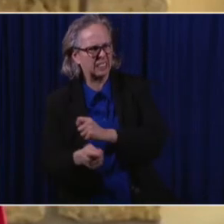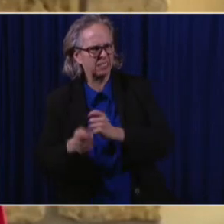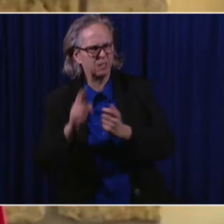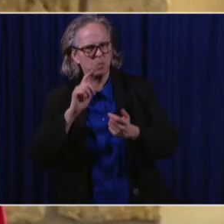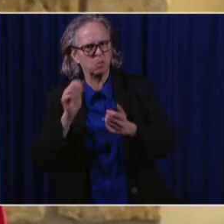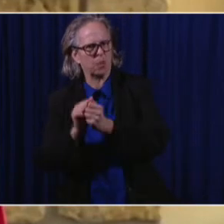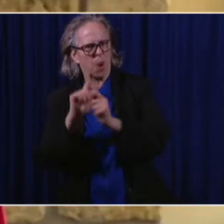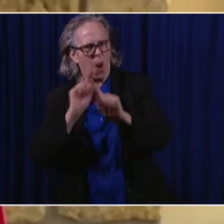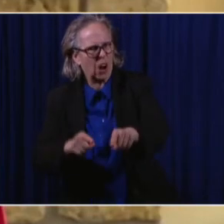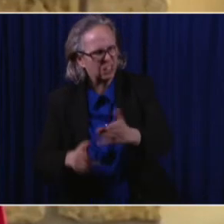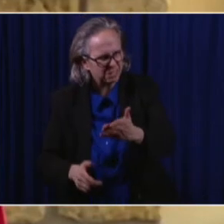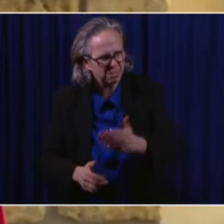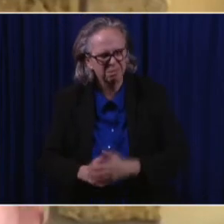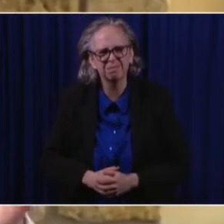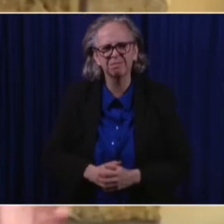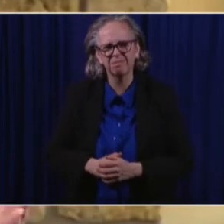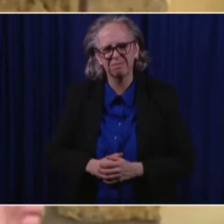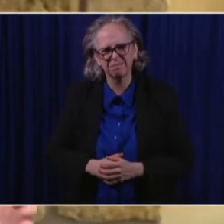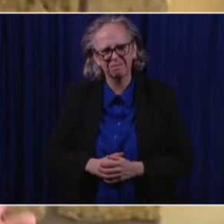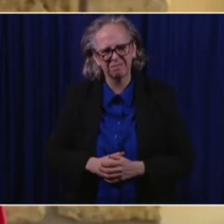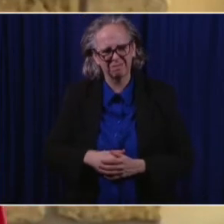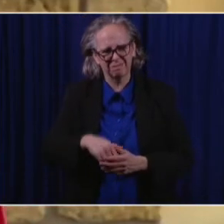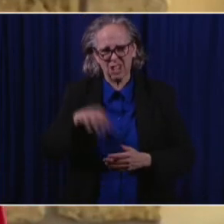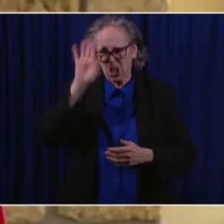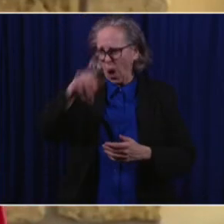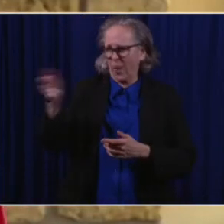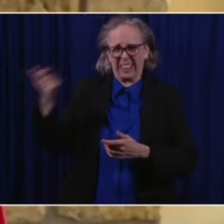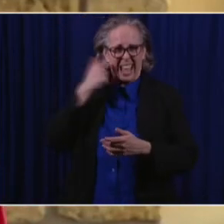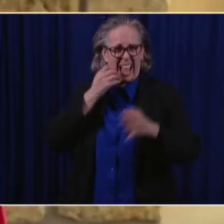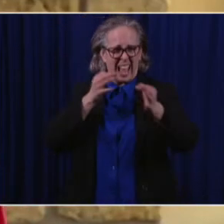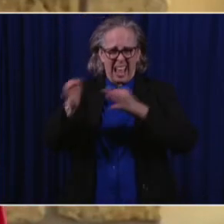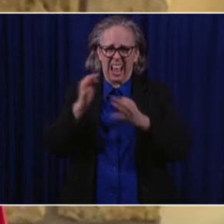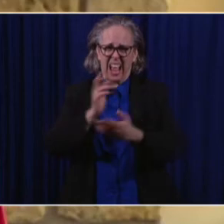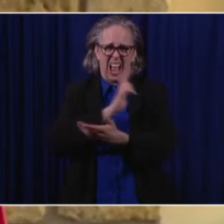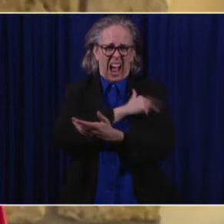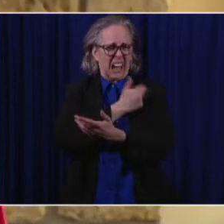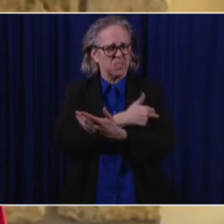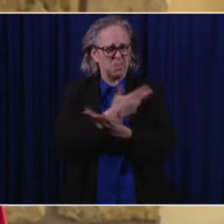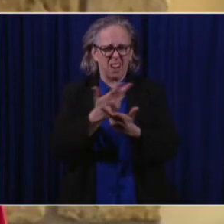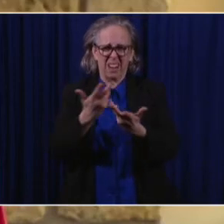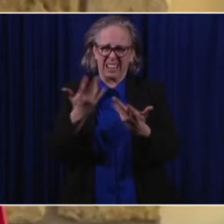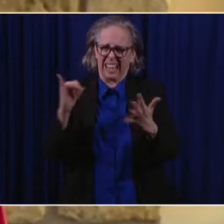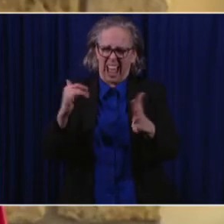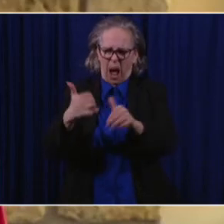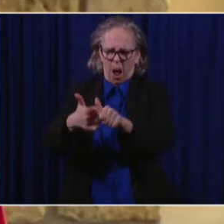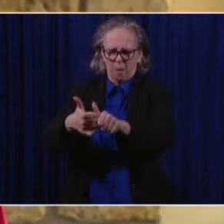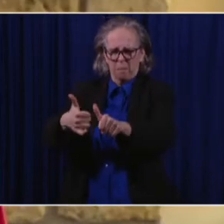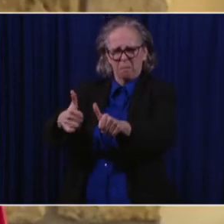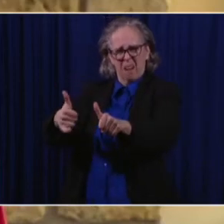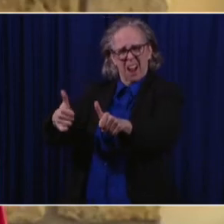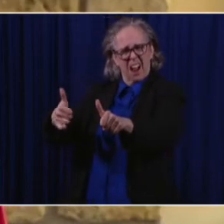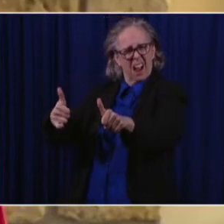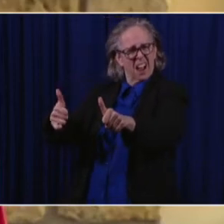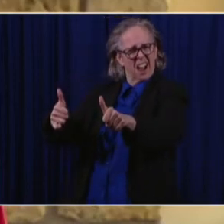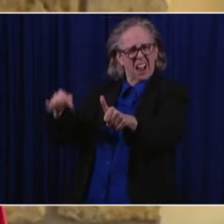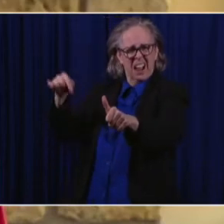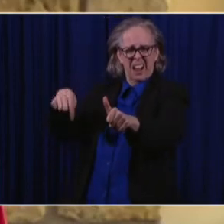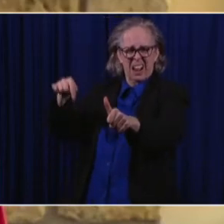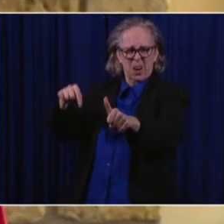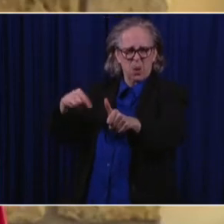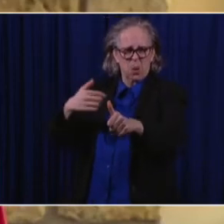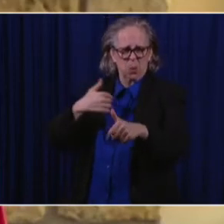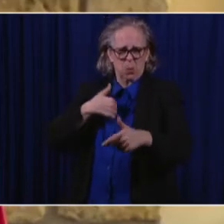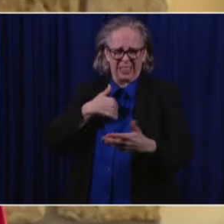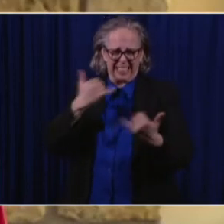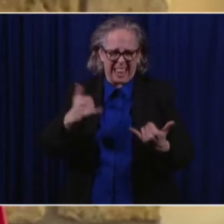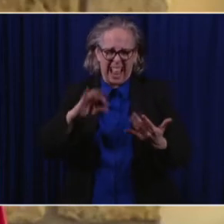as they have described. There's always this lag that is here, but we have the ability to change the future.